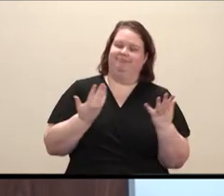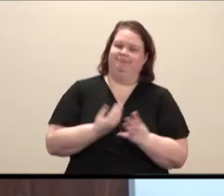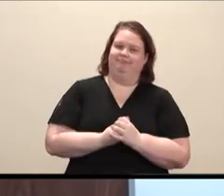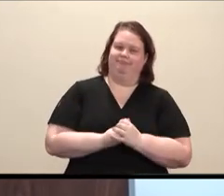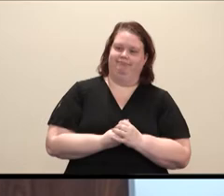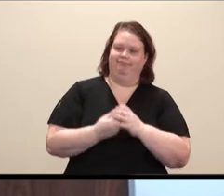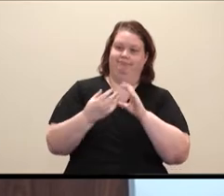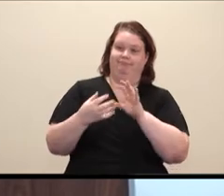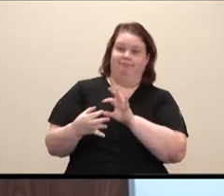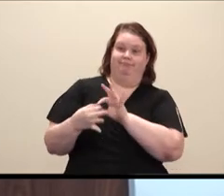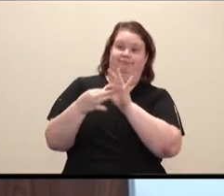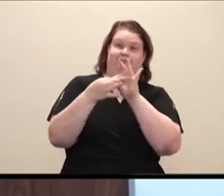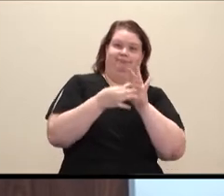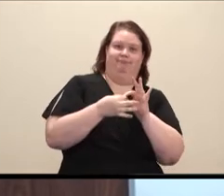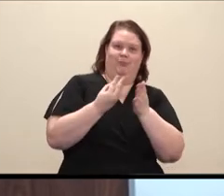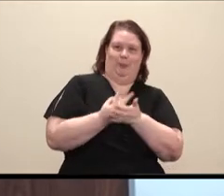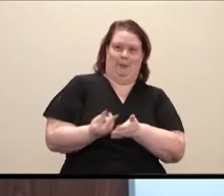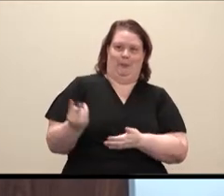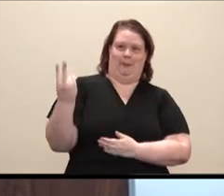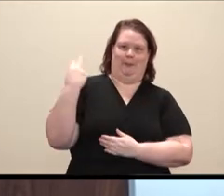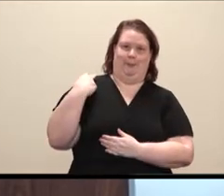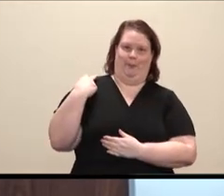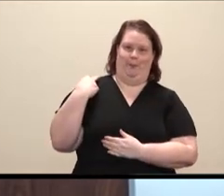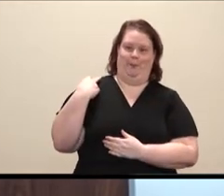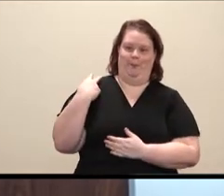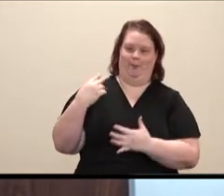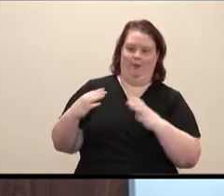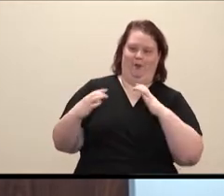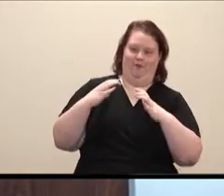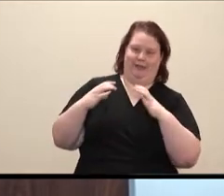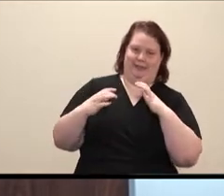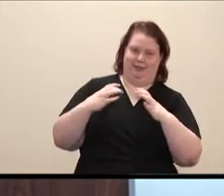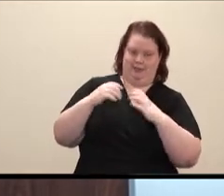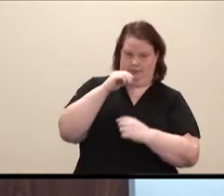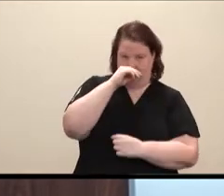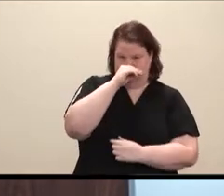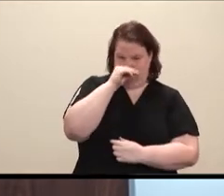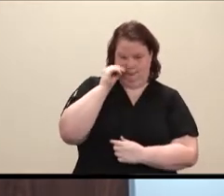I think it goes back to the conversation we had a couple of weeks ago. The